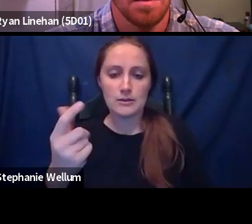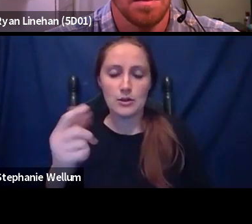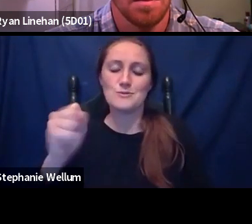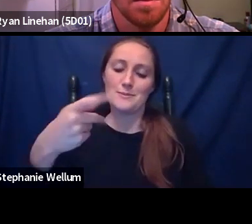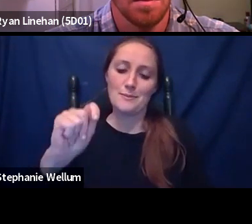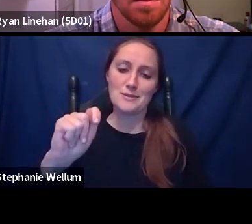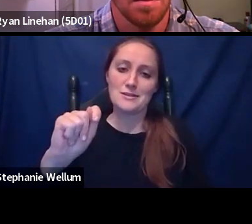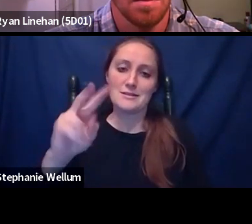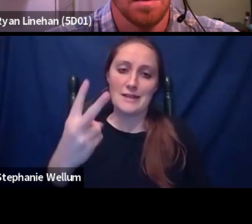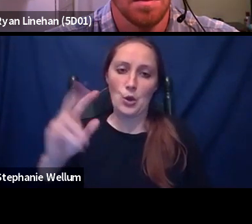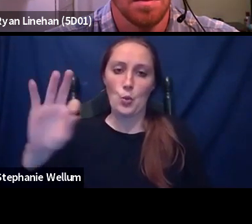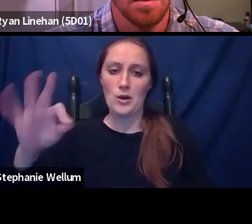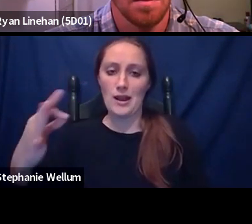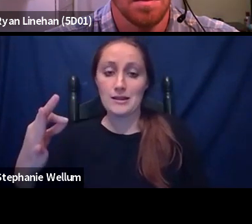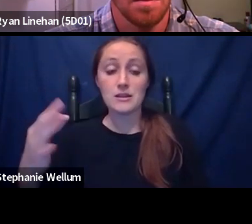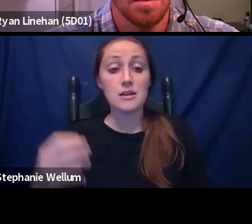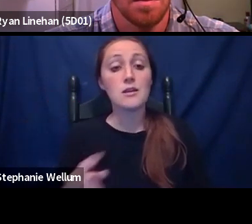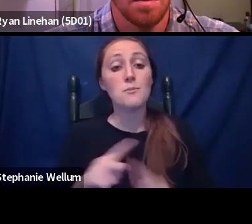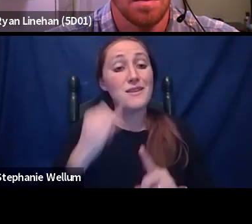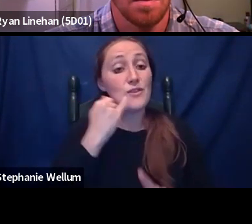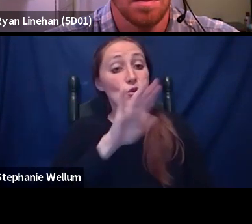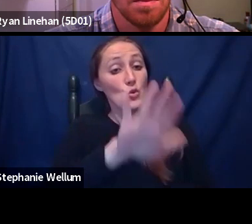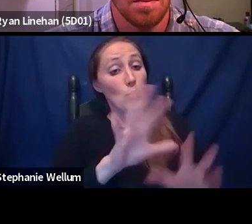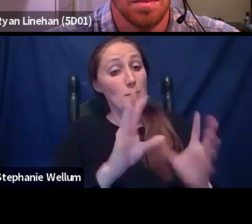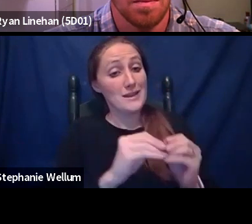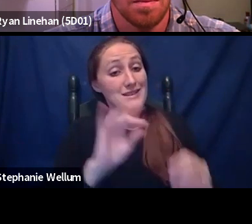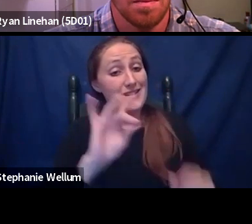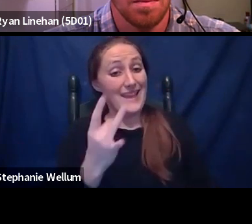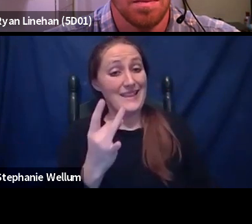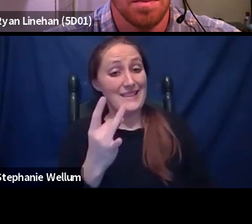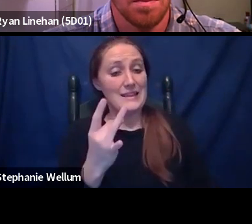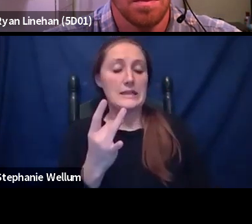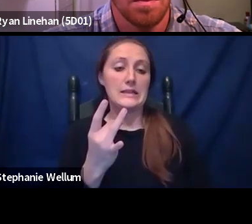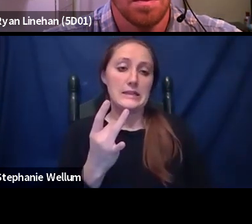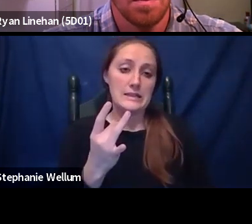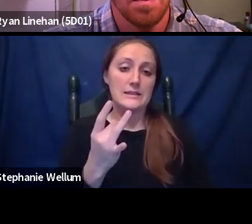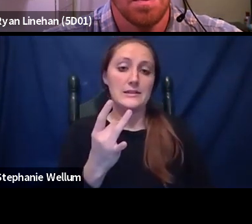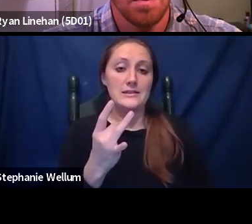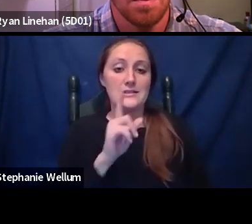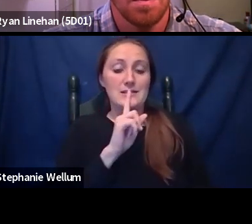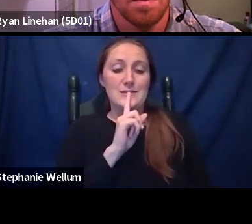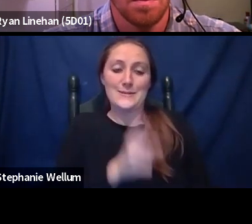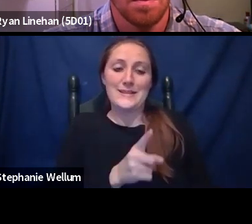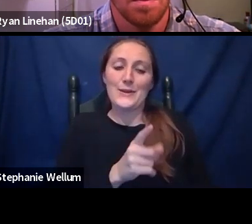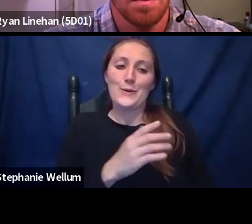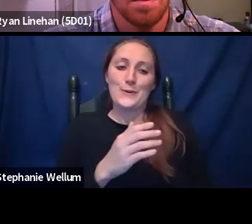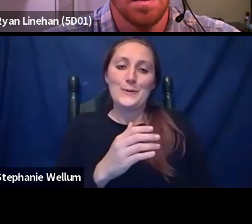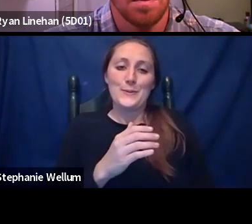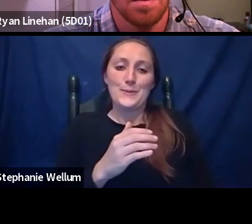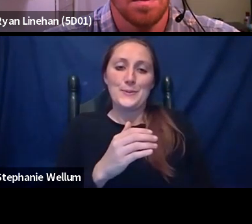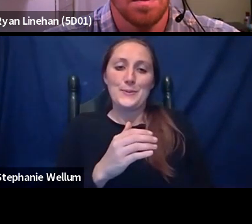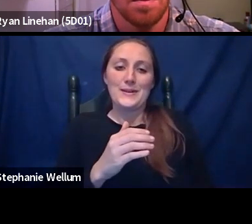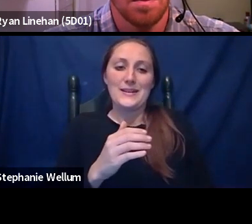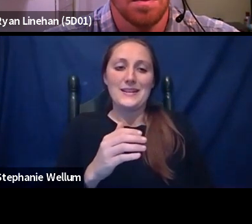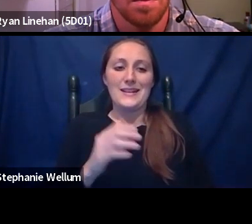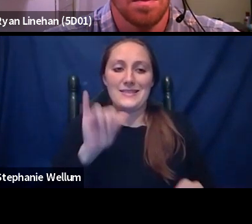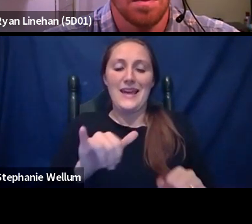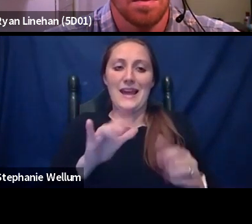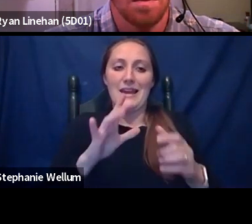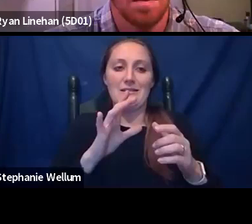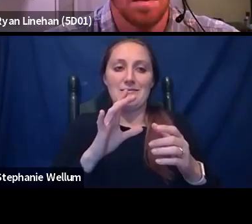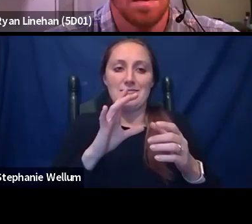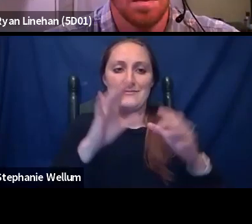9th, if your meeting's the 8th, and there's, it's really to get that narrative written up and do it.